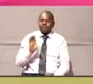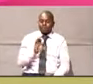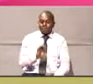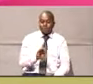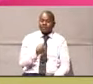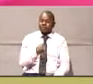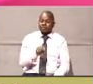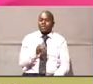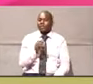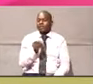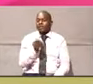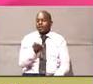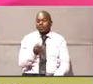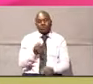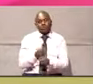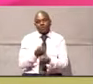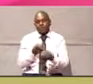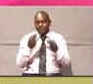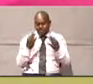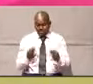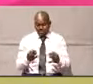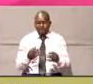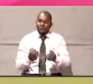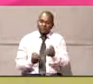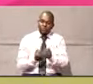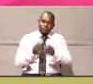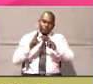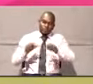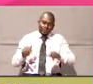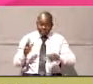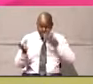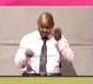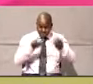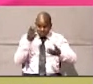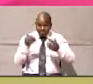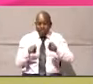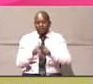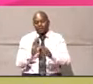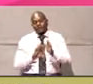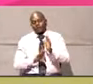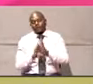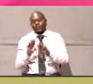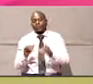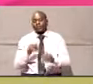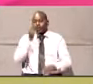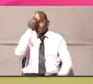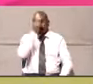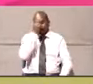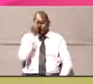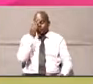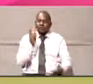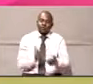there, it will do many things: to support research, to support innovation, to support development, to support students to